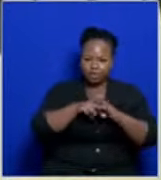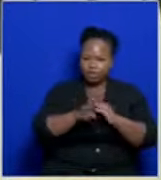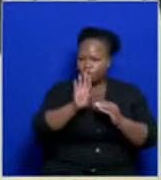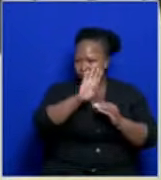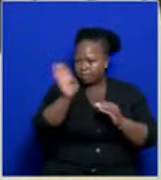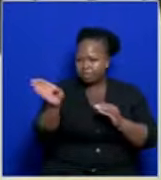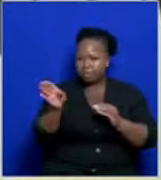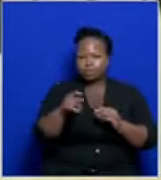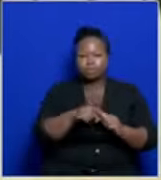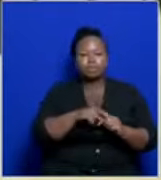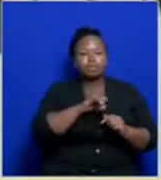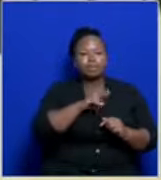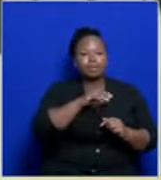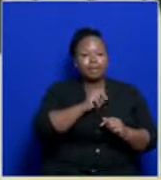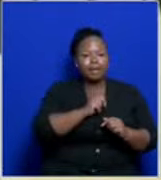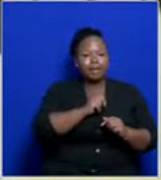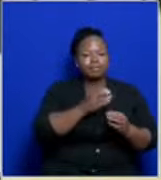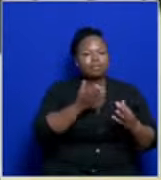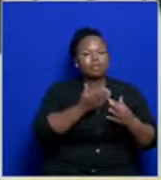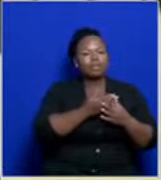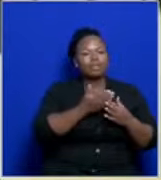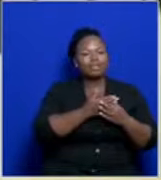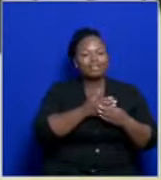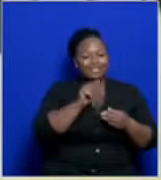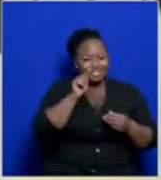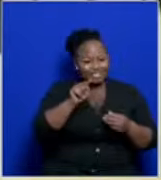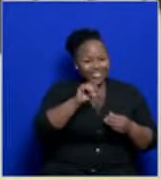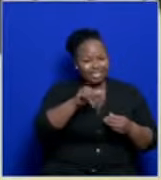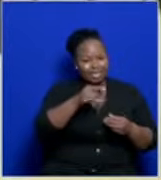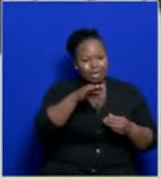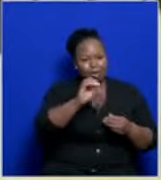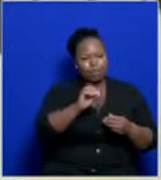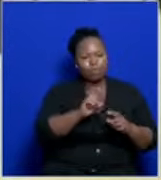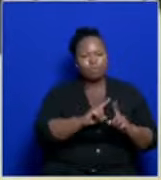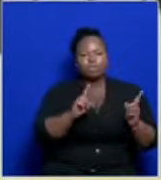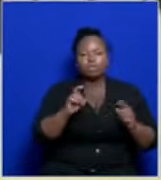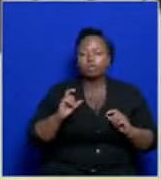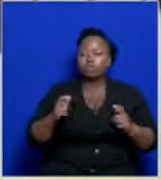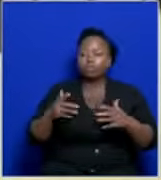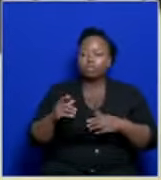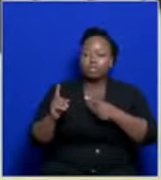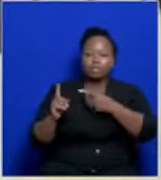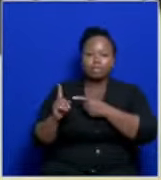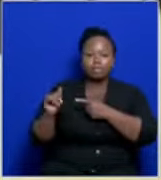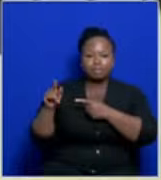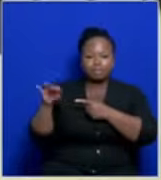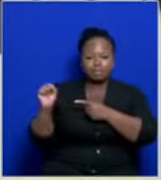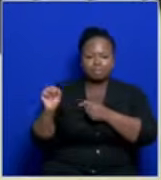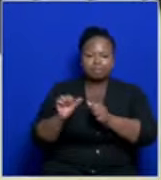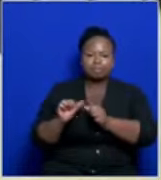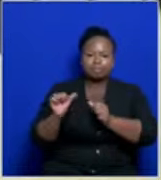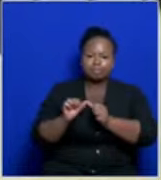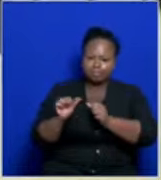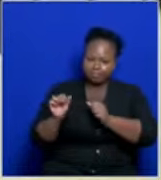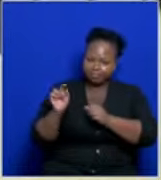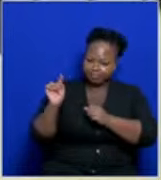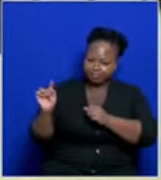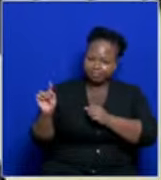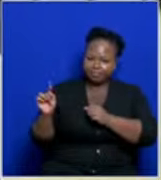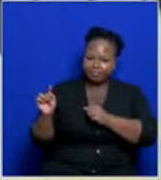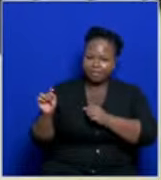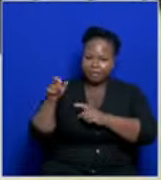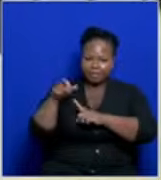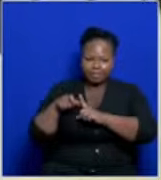murder case. So Commissioner Spies was better placed to source that information,